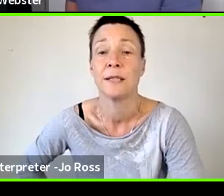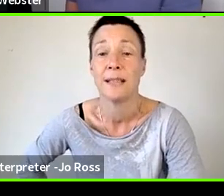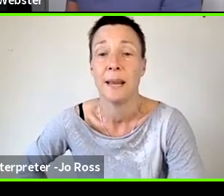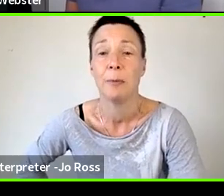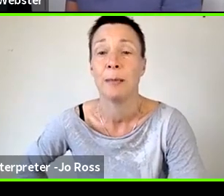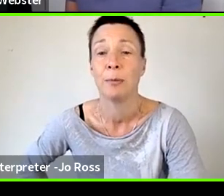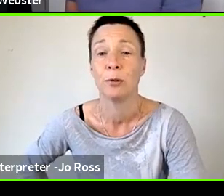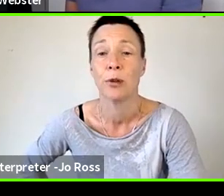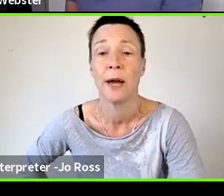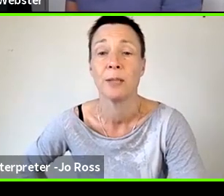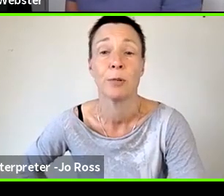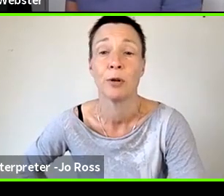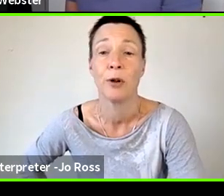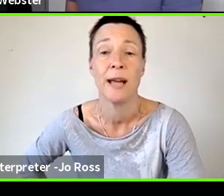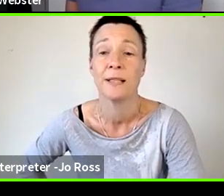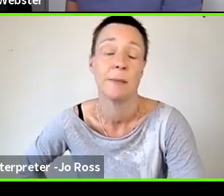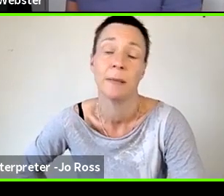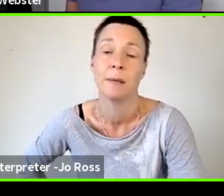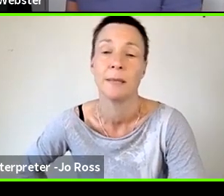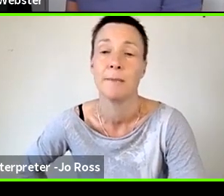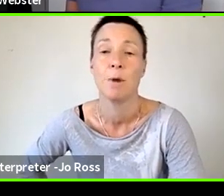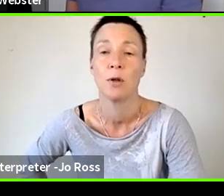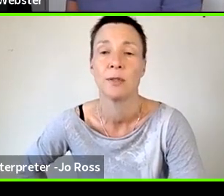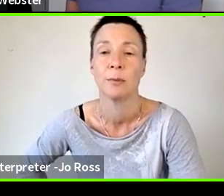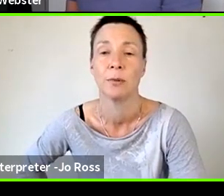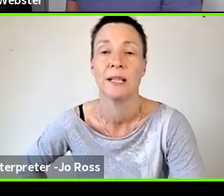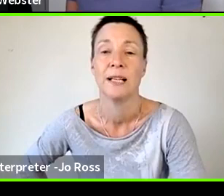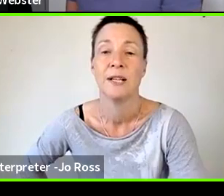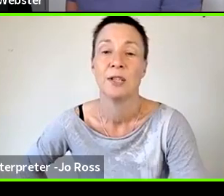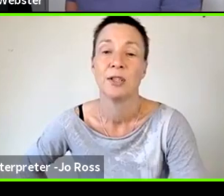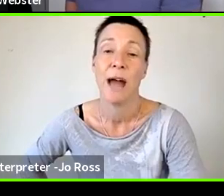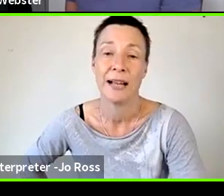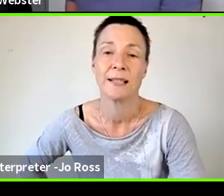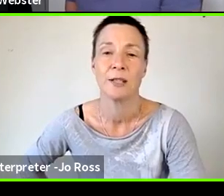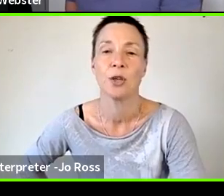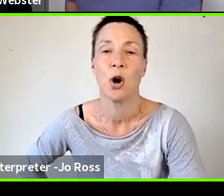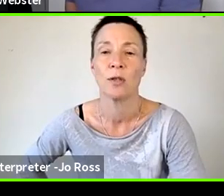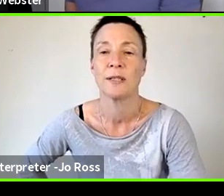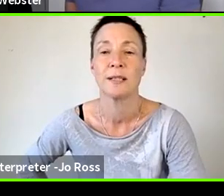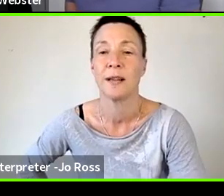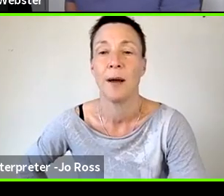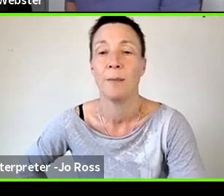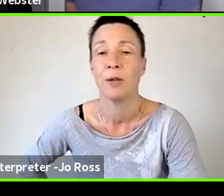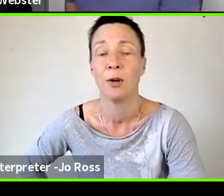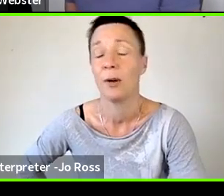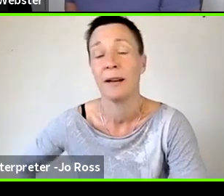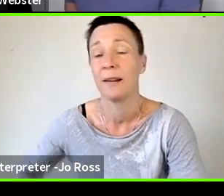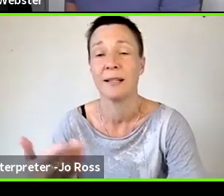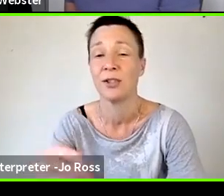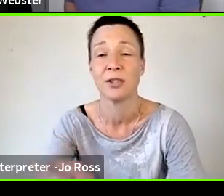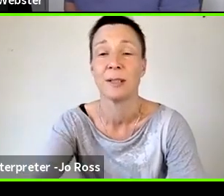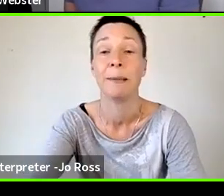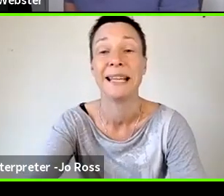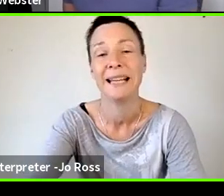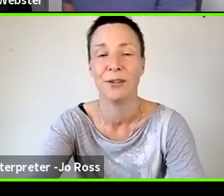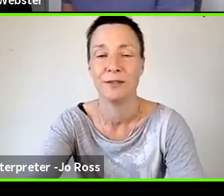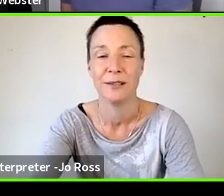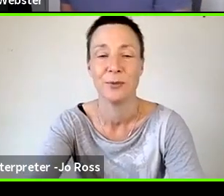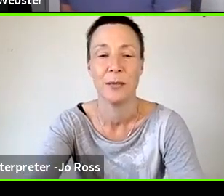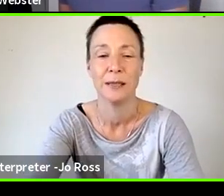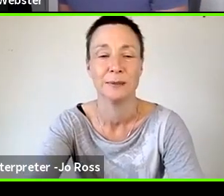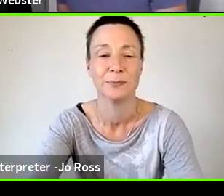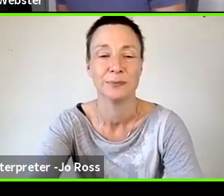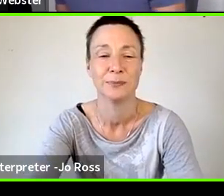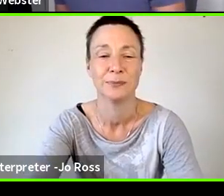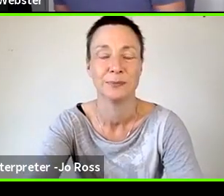So for disabled people trying to progress, it becomes impossible. So access costs, you know, and things are just the beginning of it